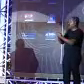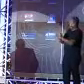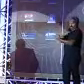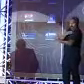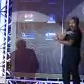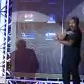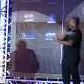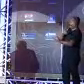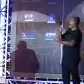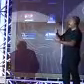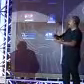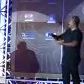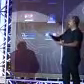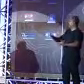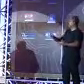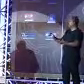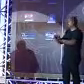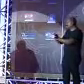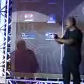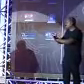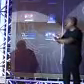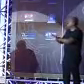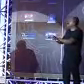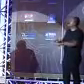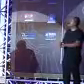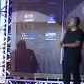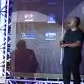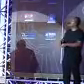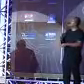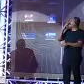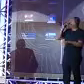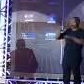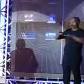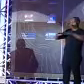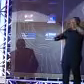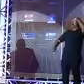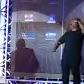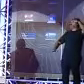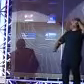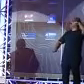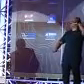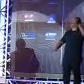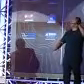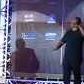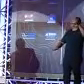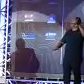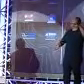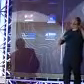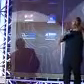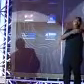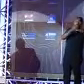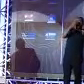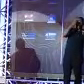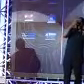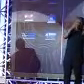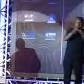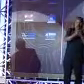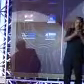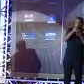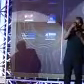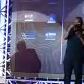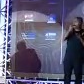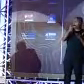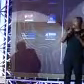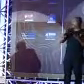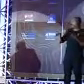universities and institutions of higher learning are called upon to create skills and are no